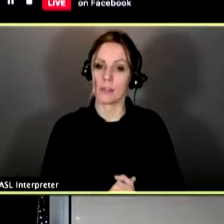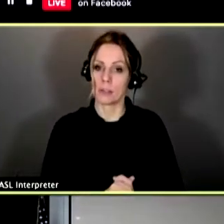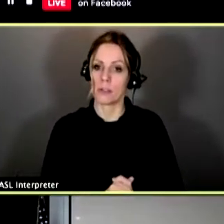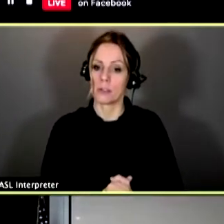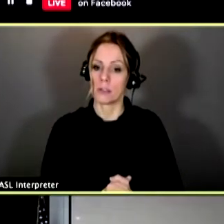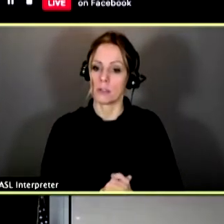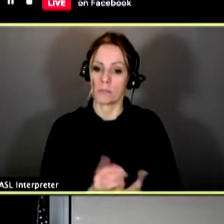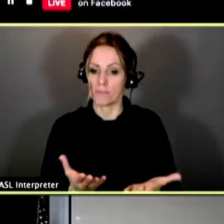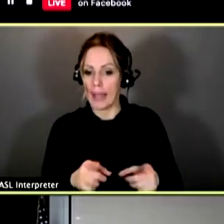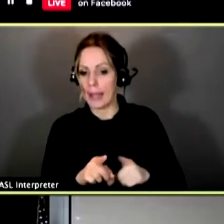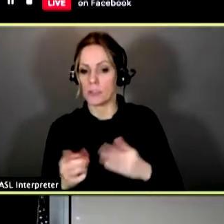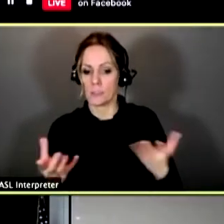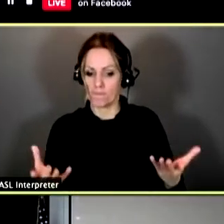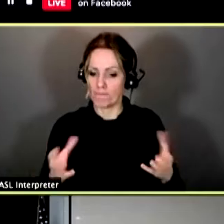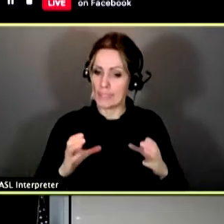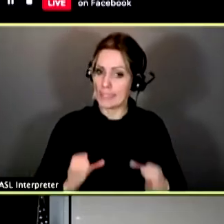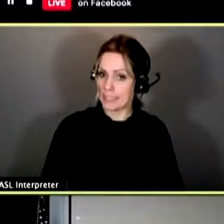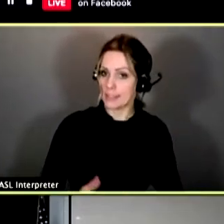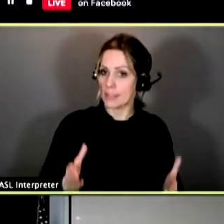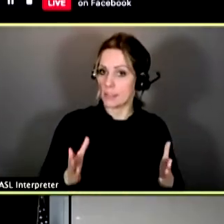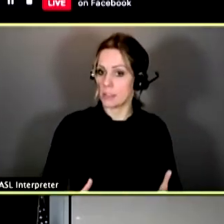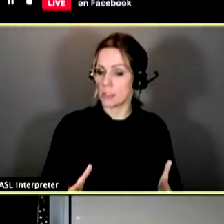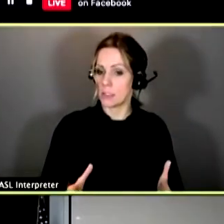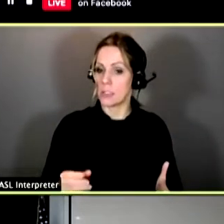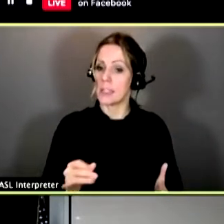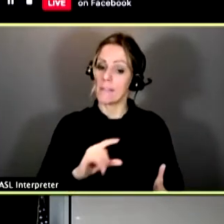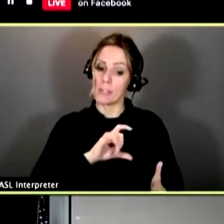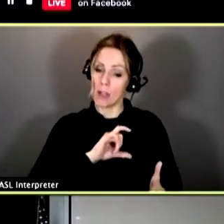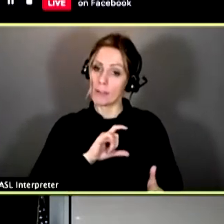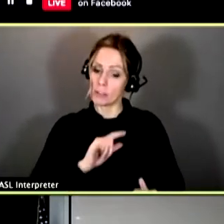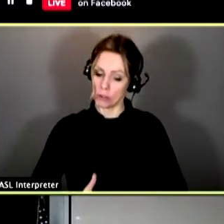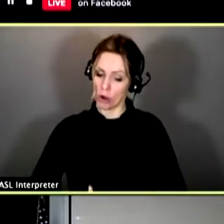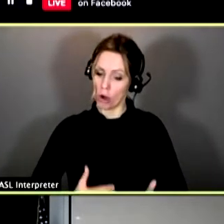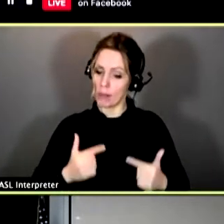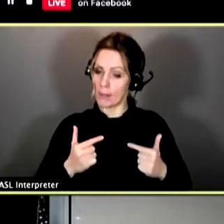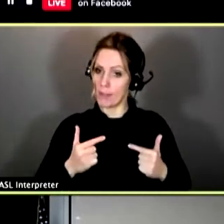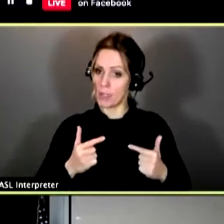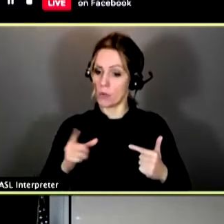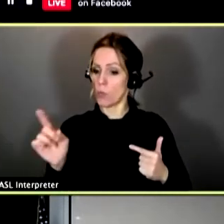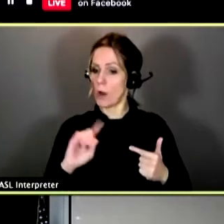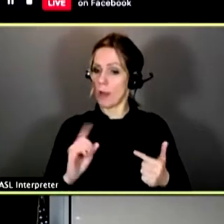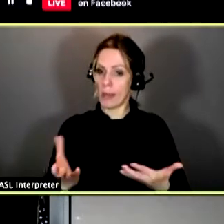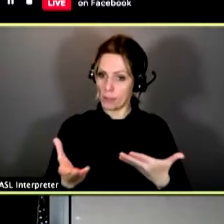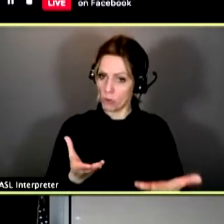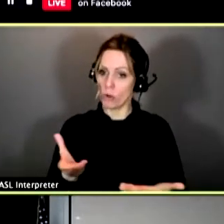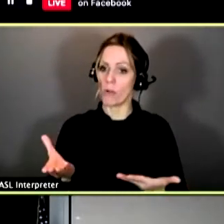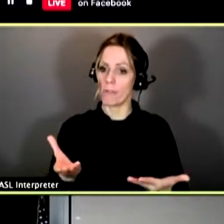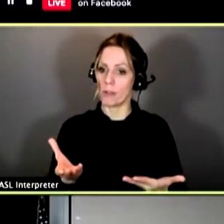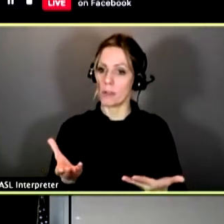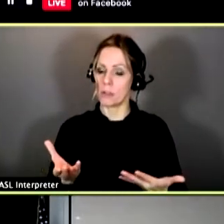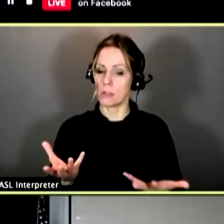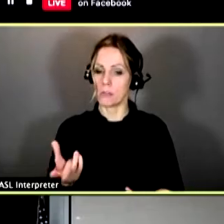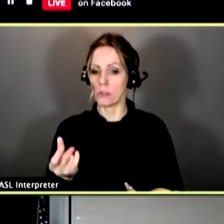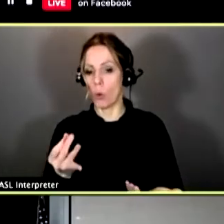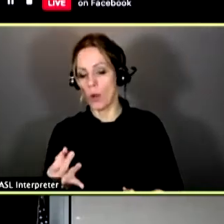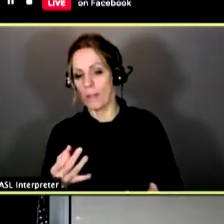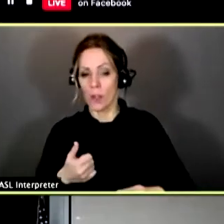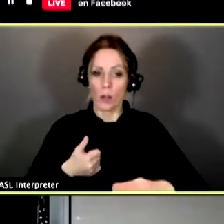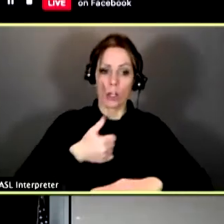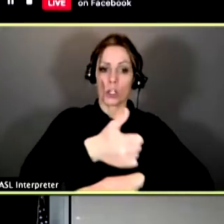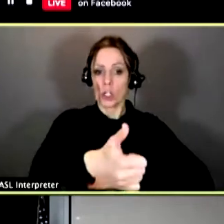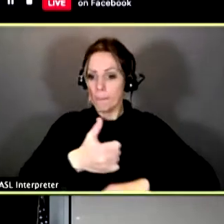citizens, as if our officers are living where they serve. If they're commuting all